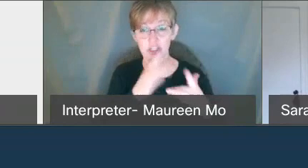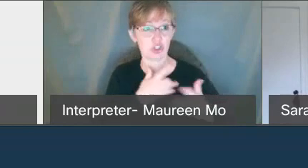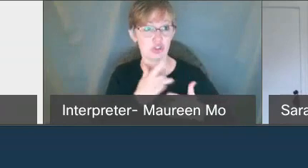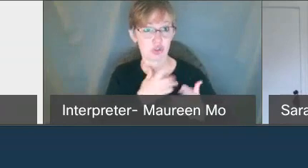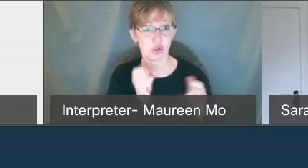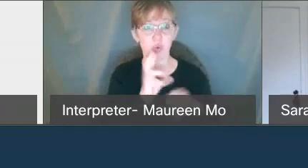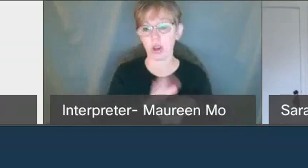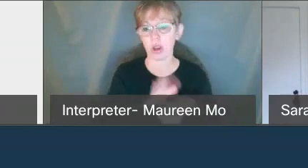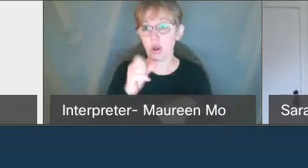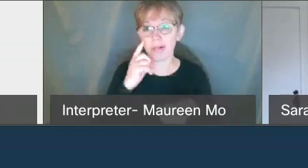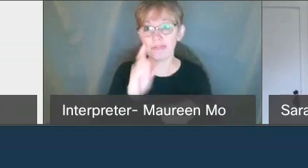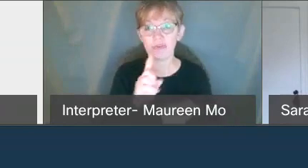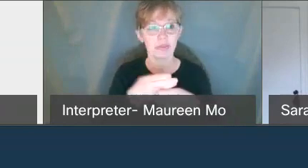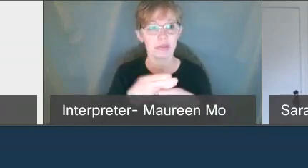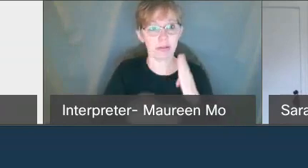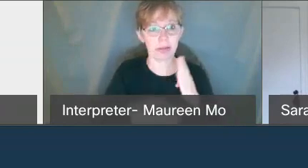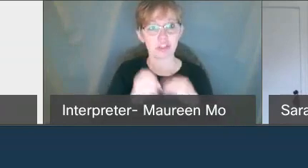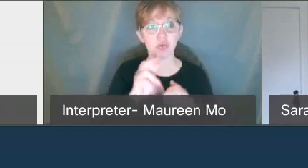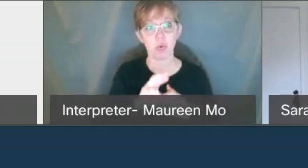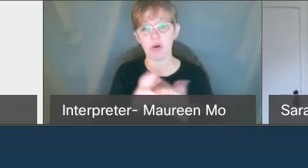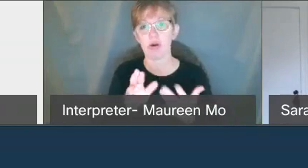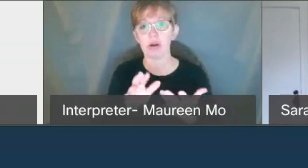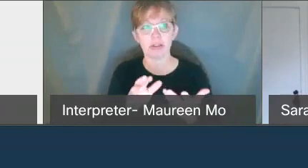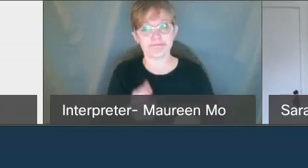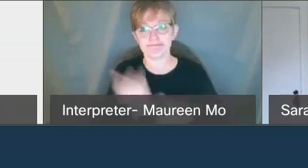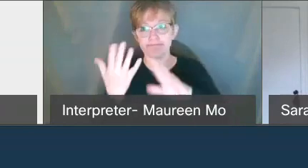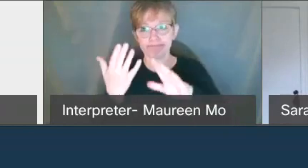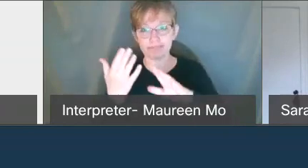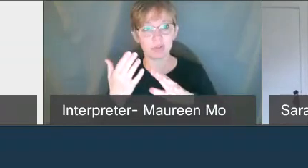the elimination or the abolition of risk assessment instruments altogether.